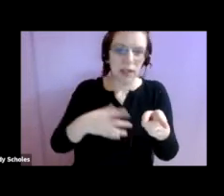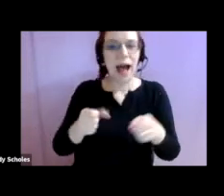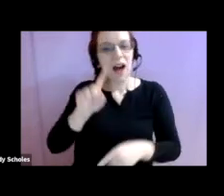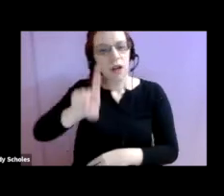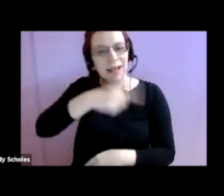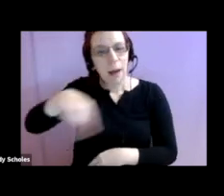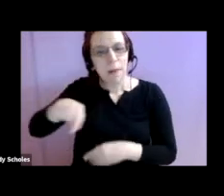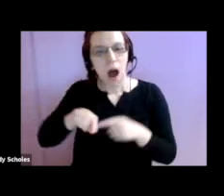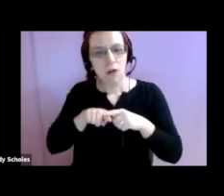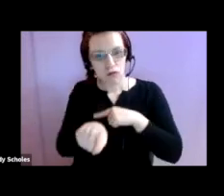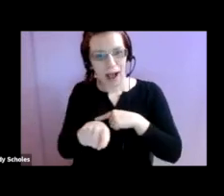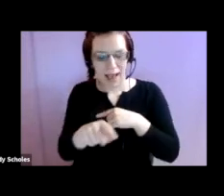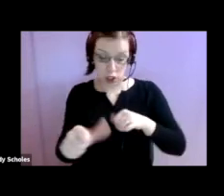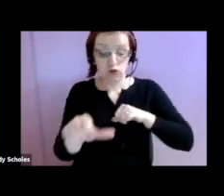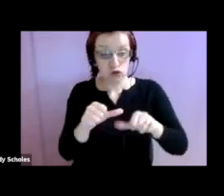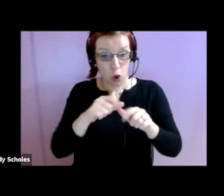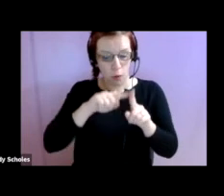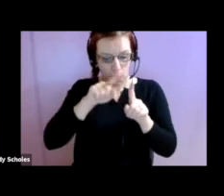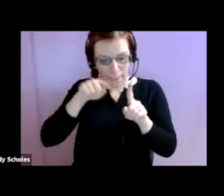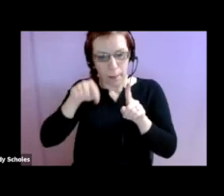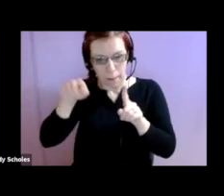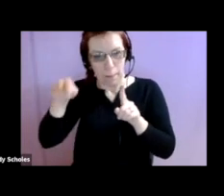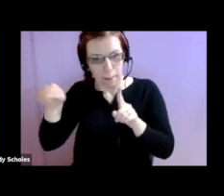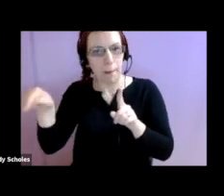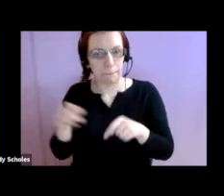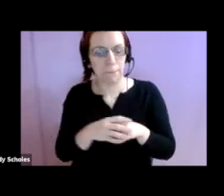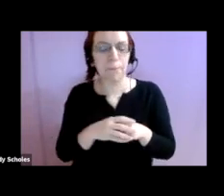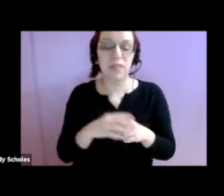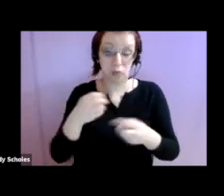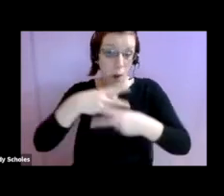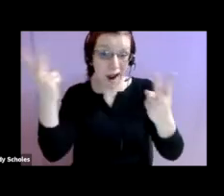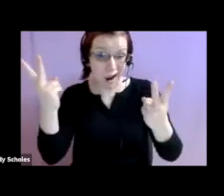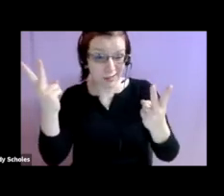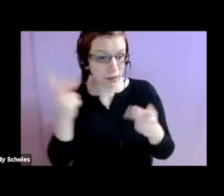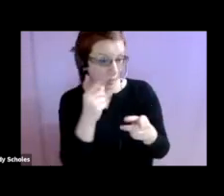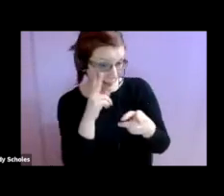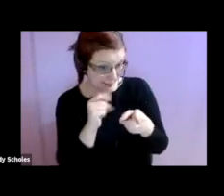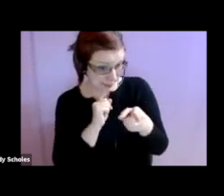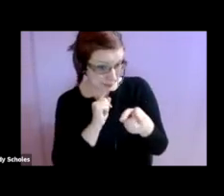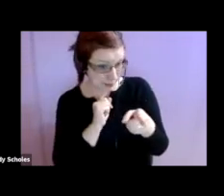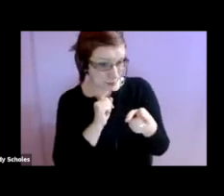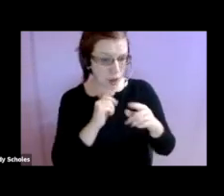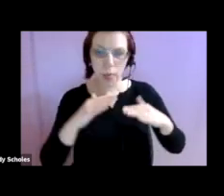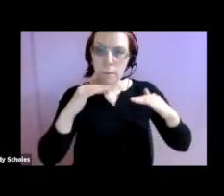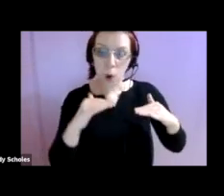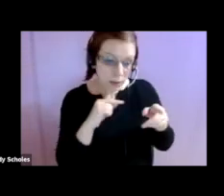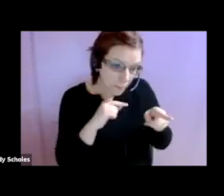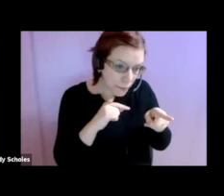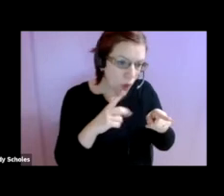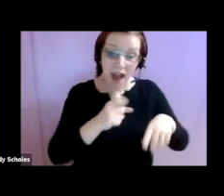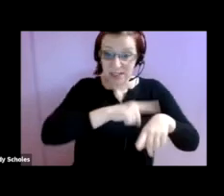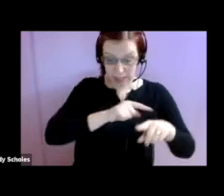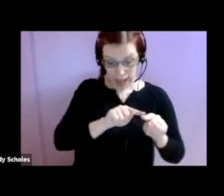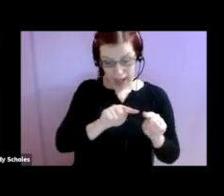short wavelengths light. And you can see here one of these plots where we have time along the